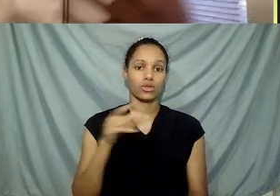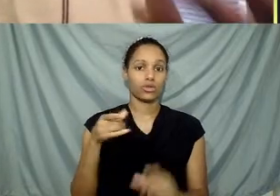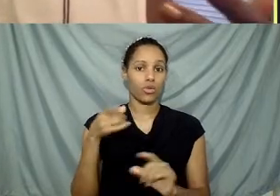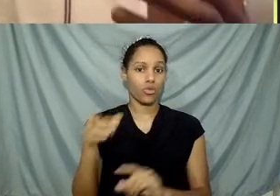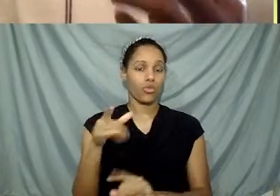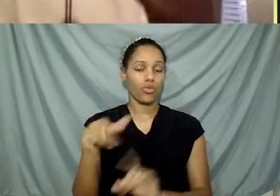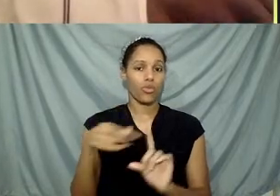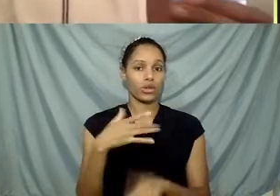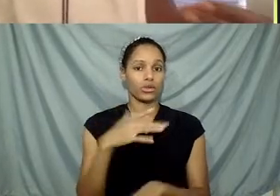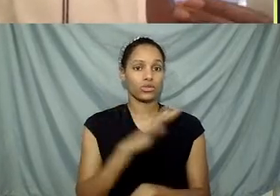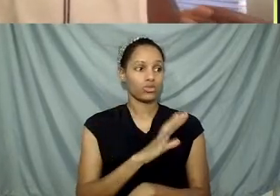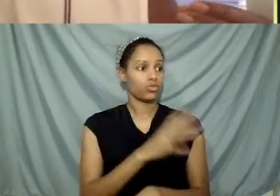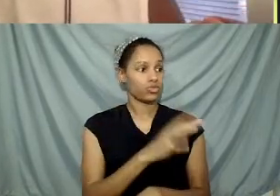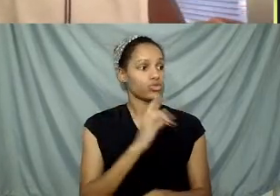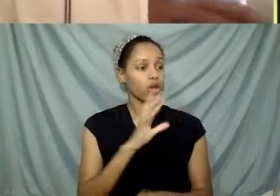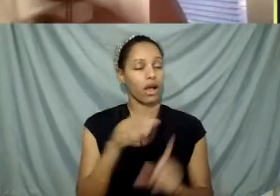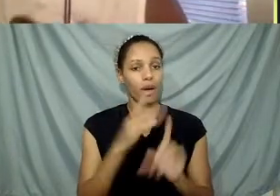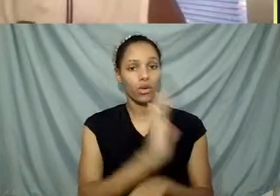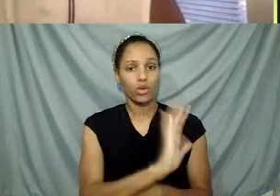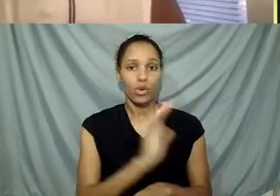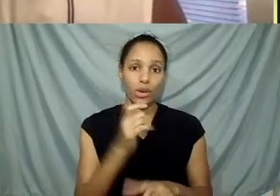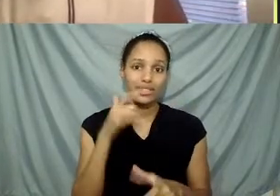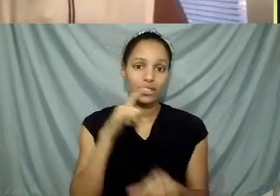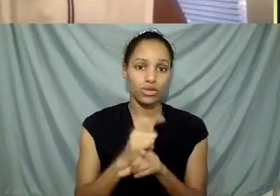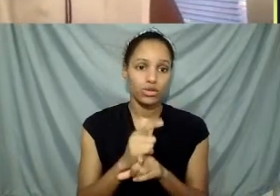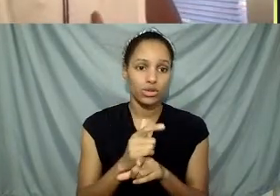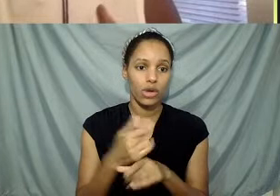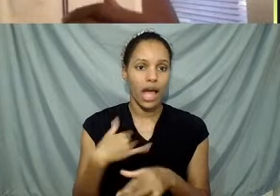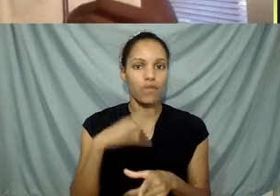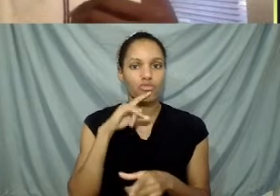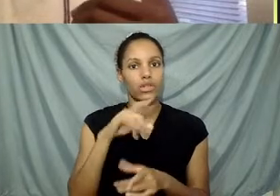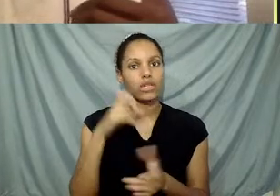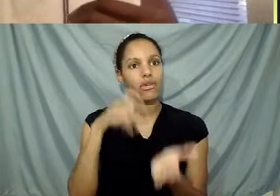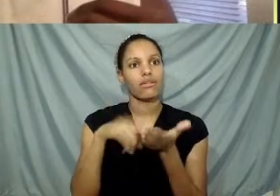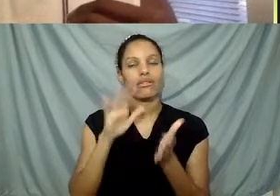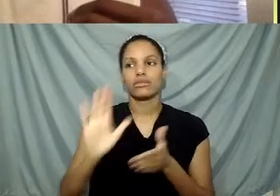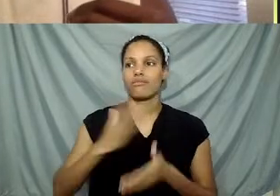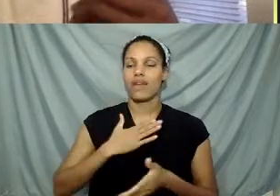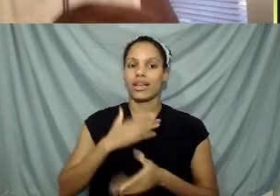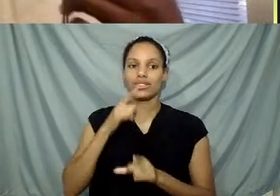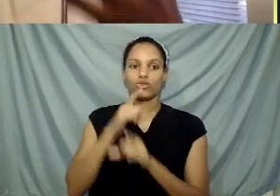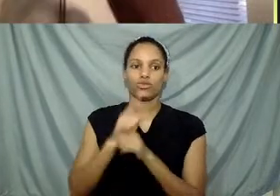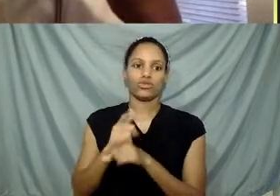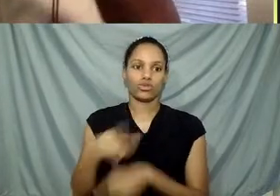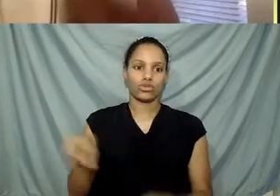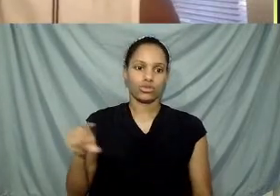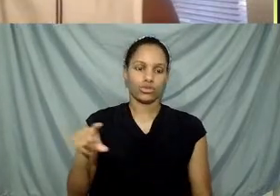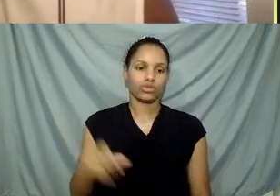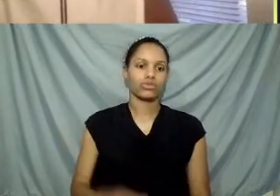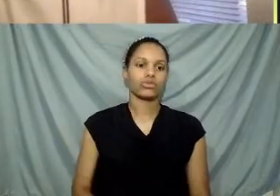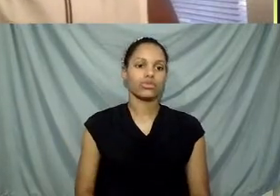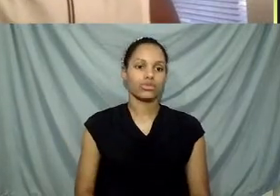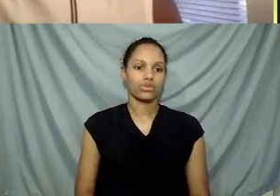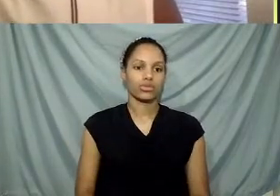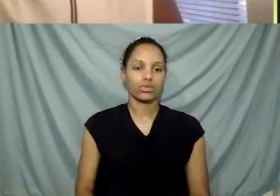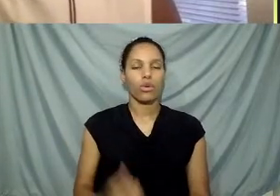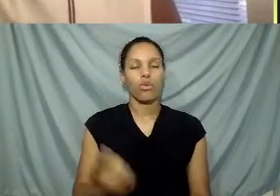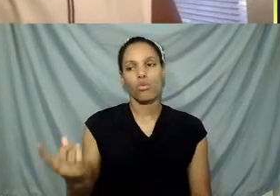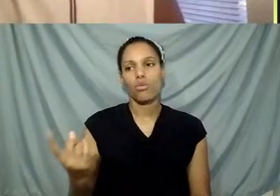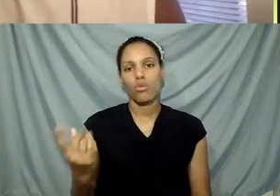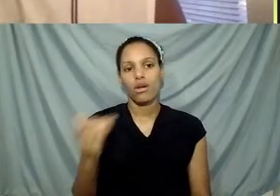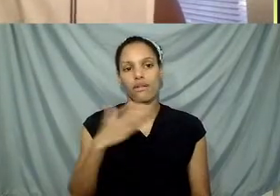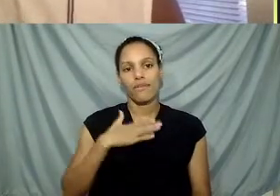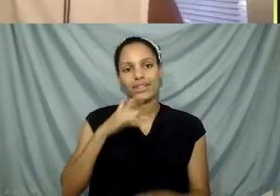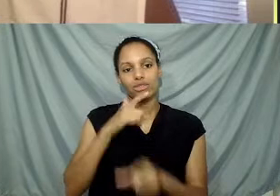sister, I immediately reflected on my sisters. One one of which has passed away.